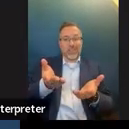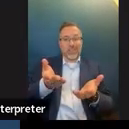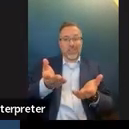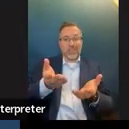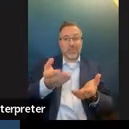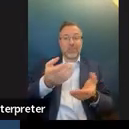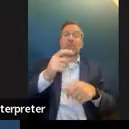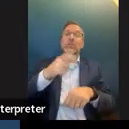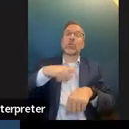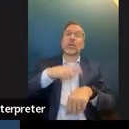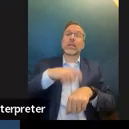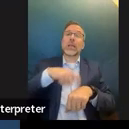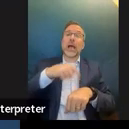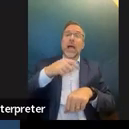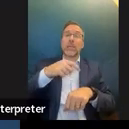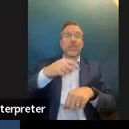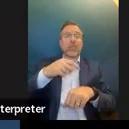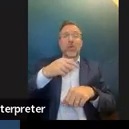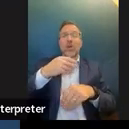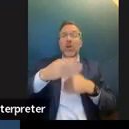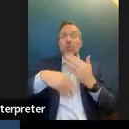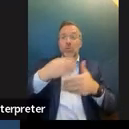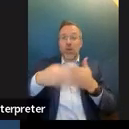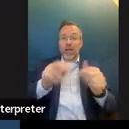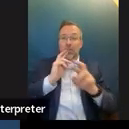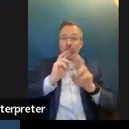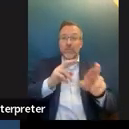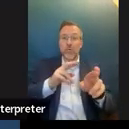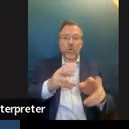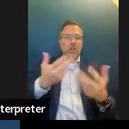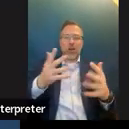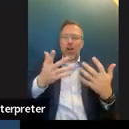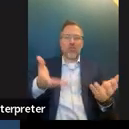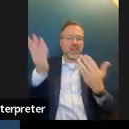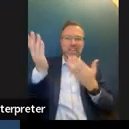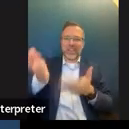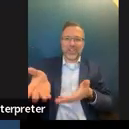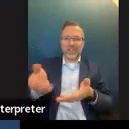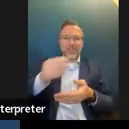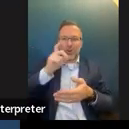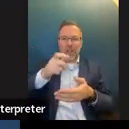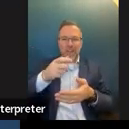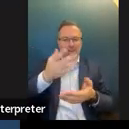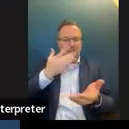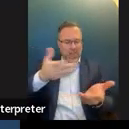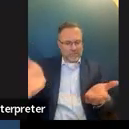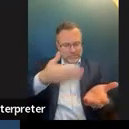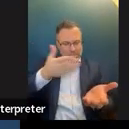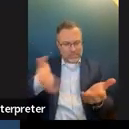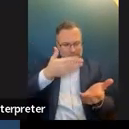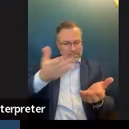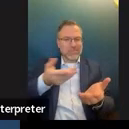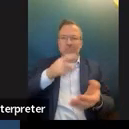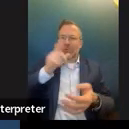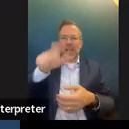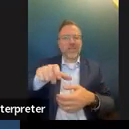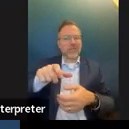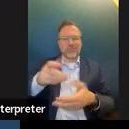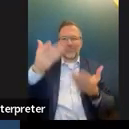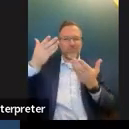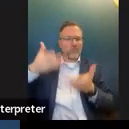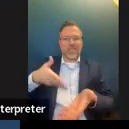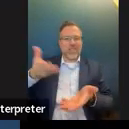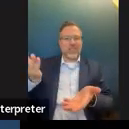progress reports, it's just there, right? You don't have to go digging through your data sheets. It's just you have it at your fingertips.